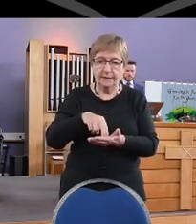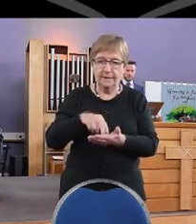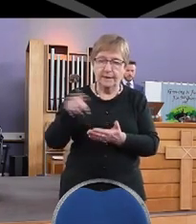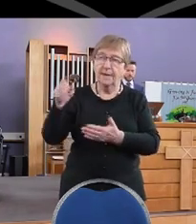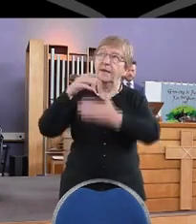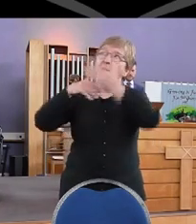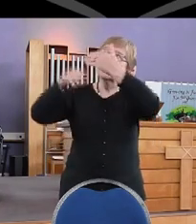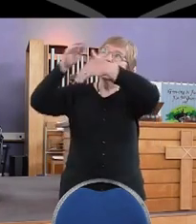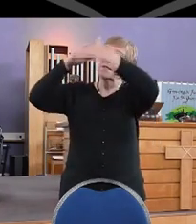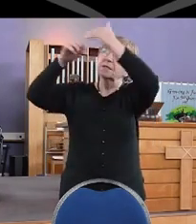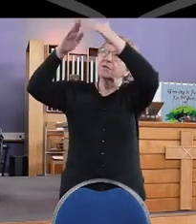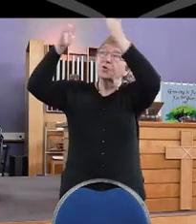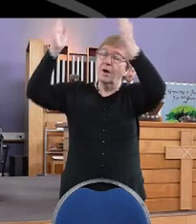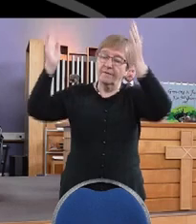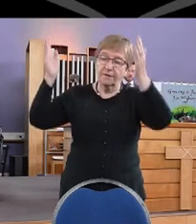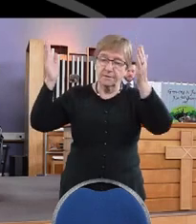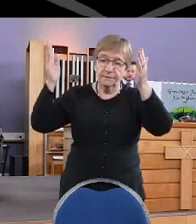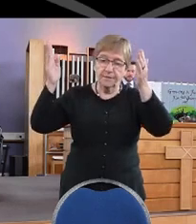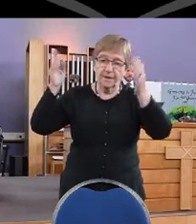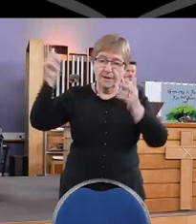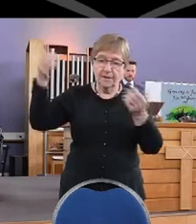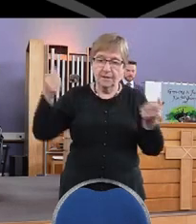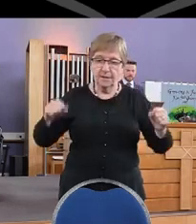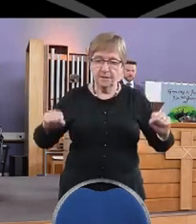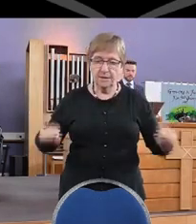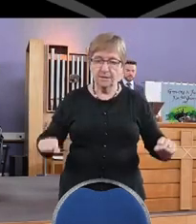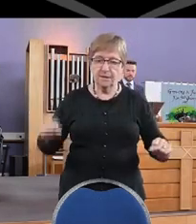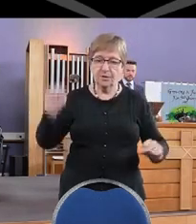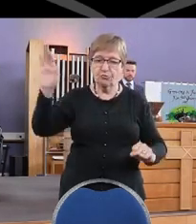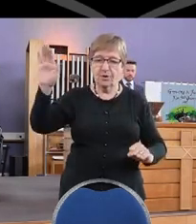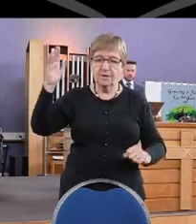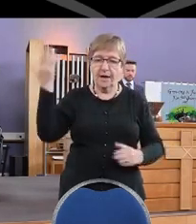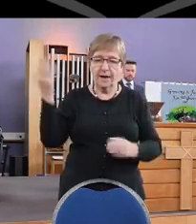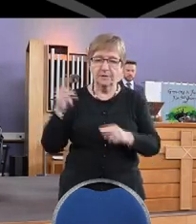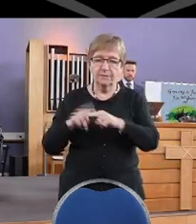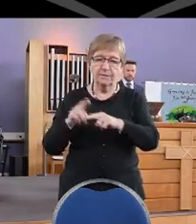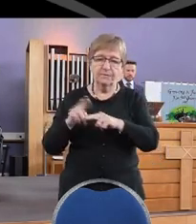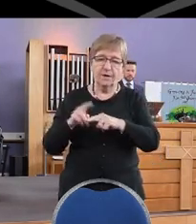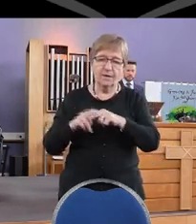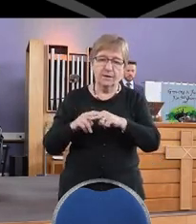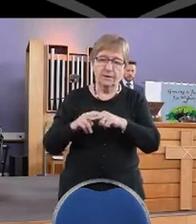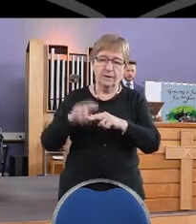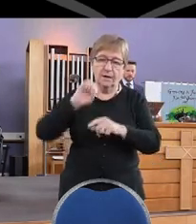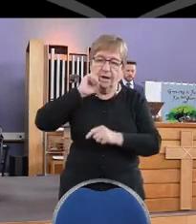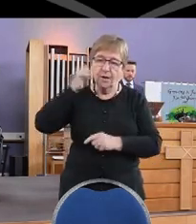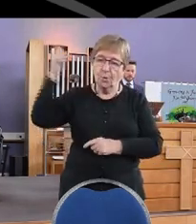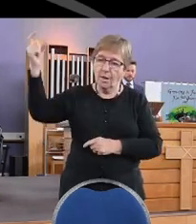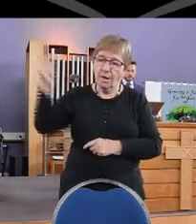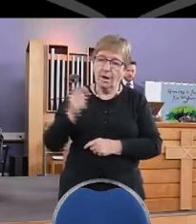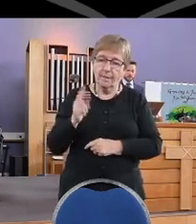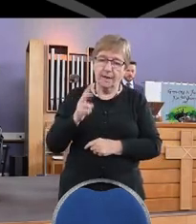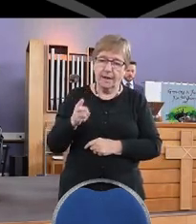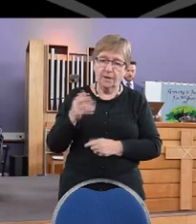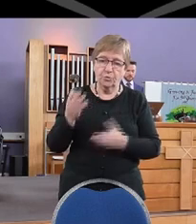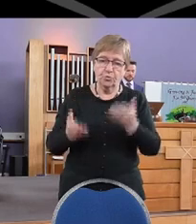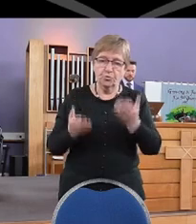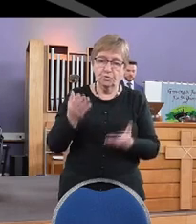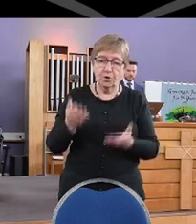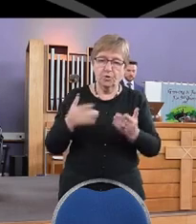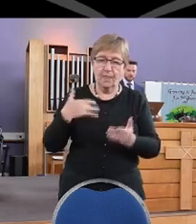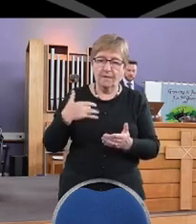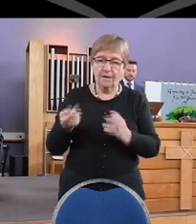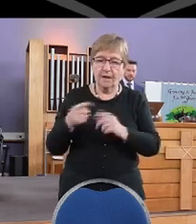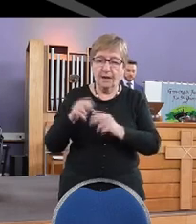again. He ascended into heaven. He is seated at the right hand of the Father, and he will come again